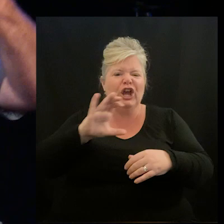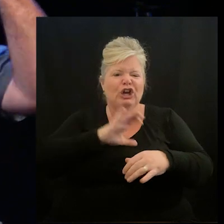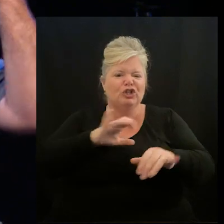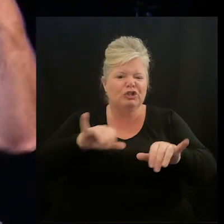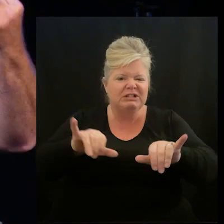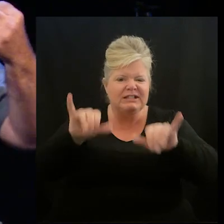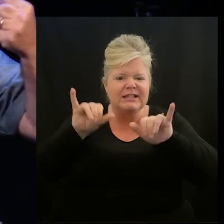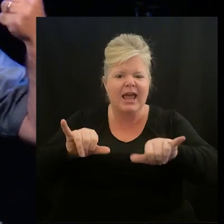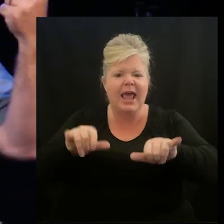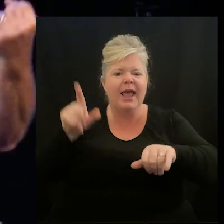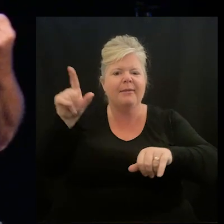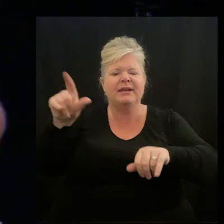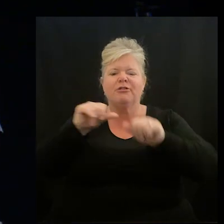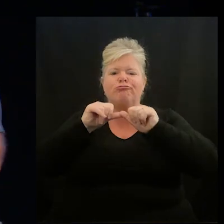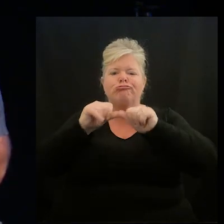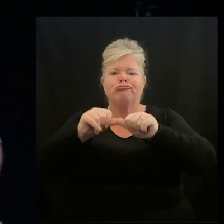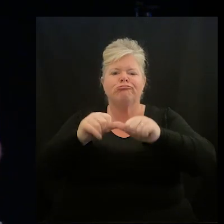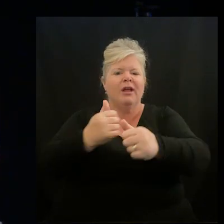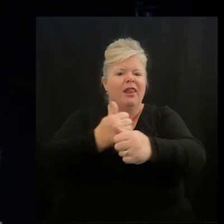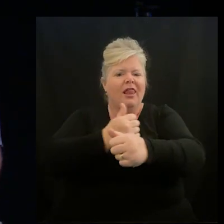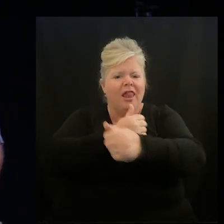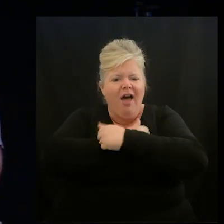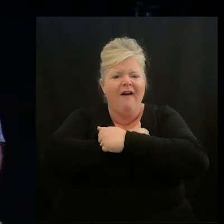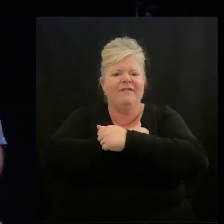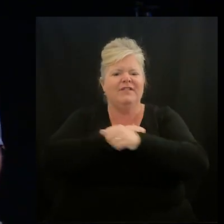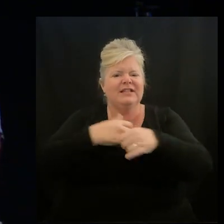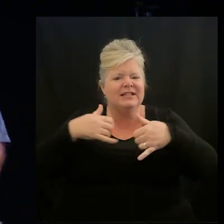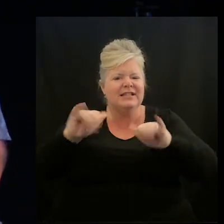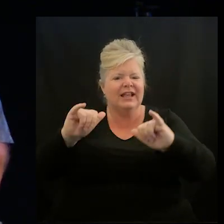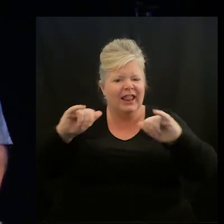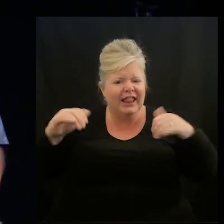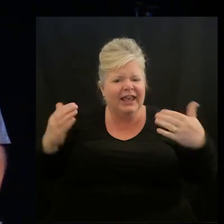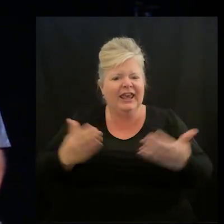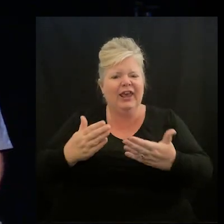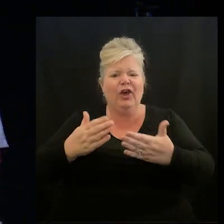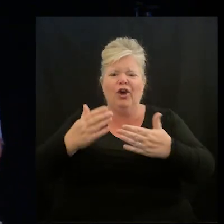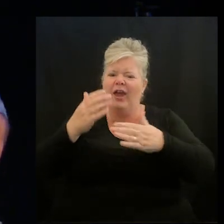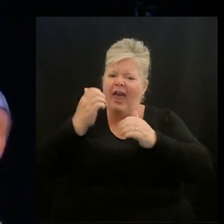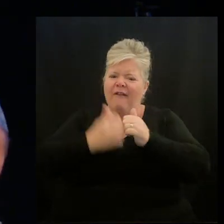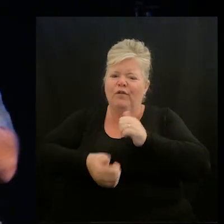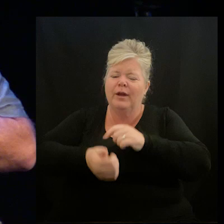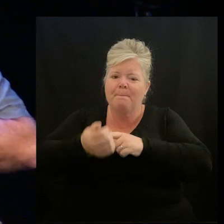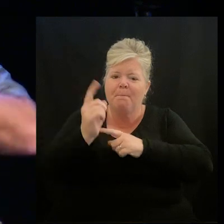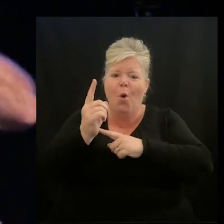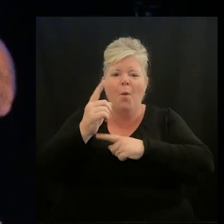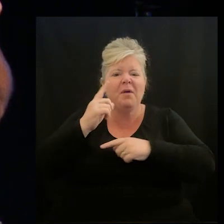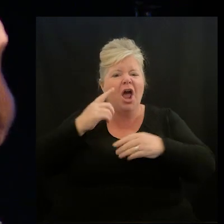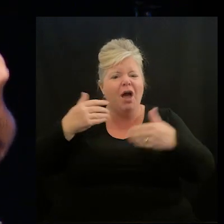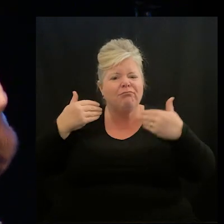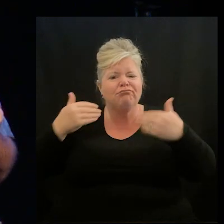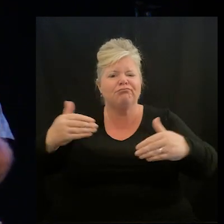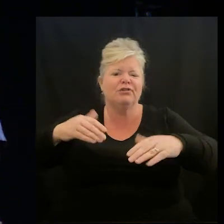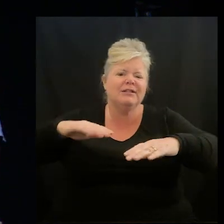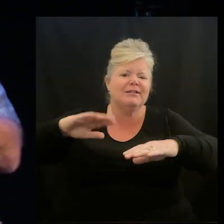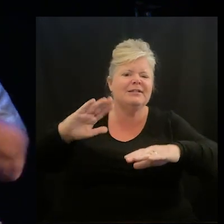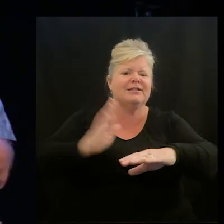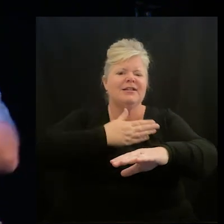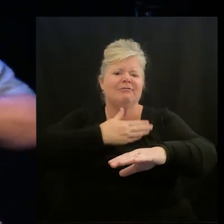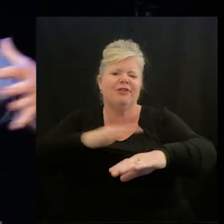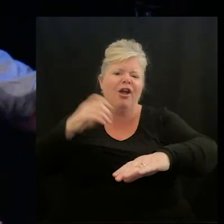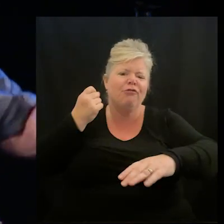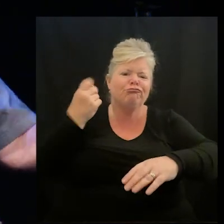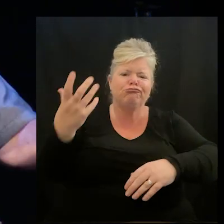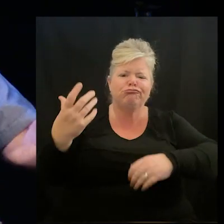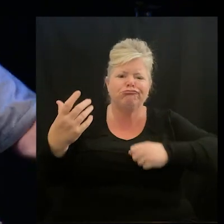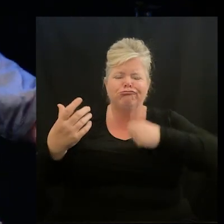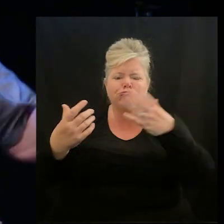changed. Your enduring love is working in my life at this very moment. And I am going to sing unto you even